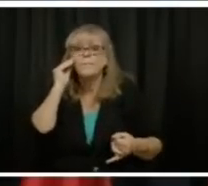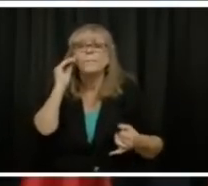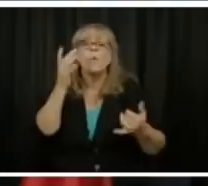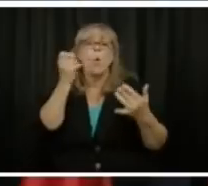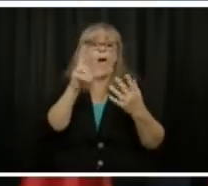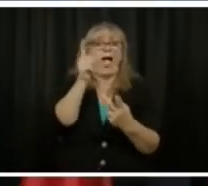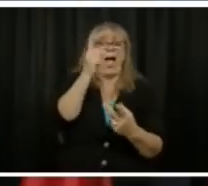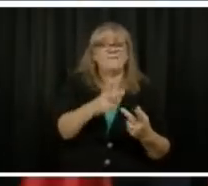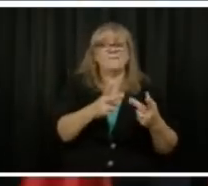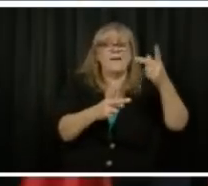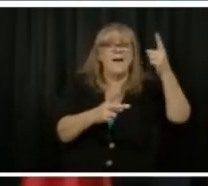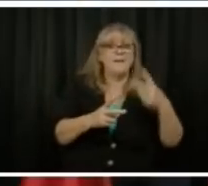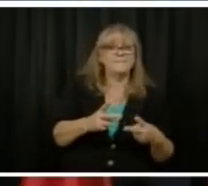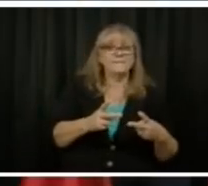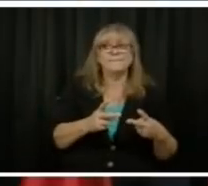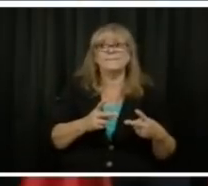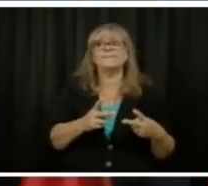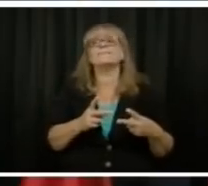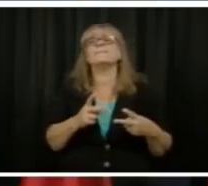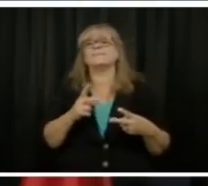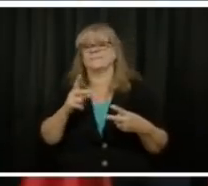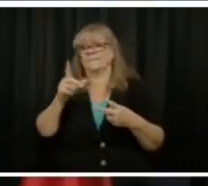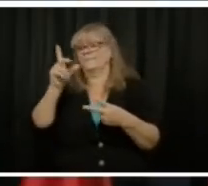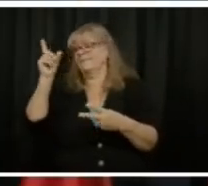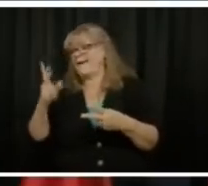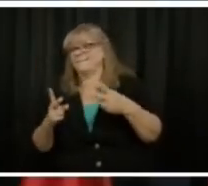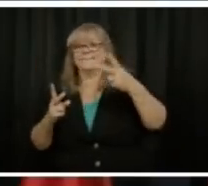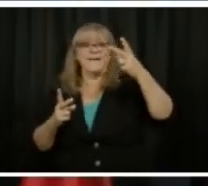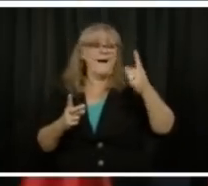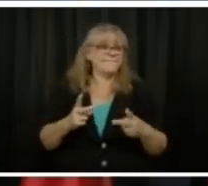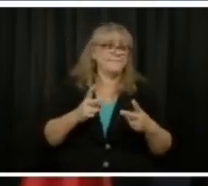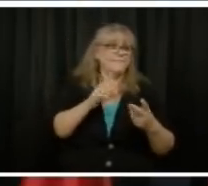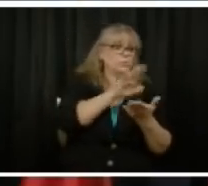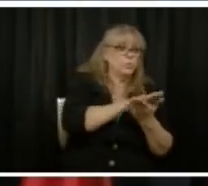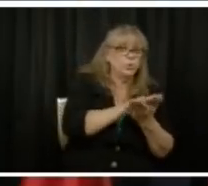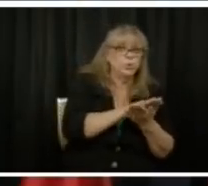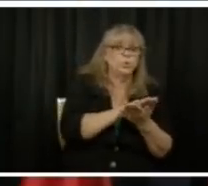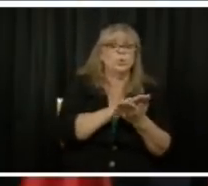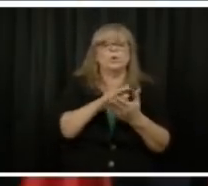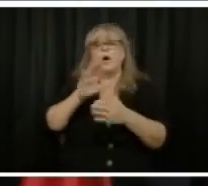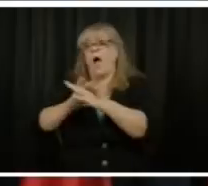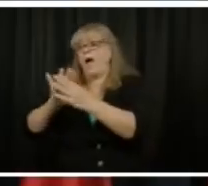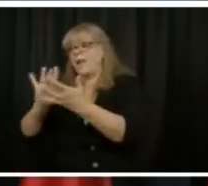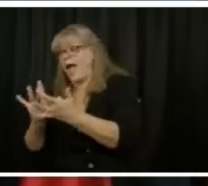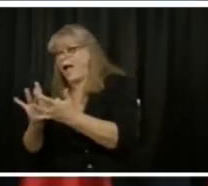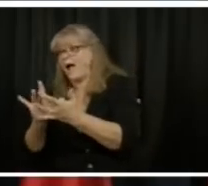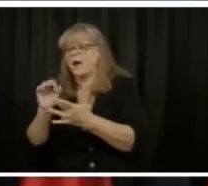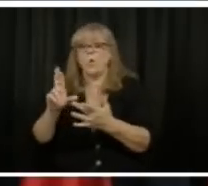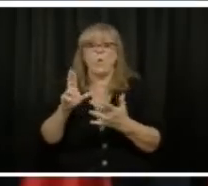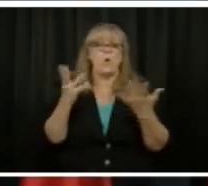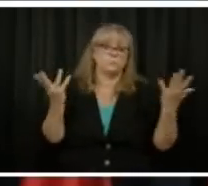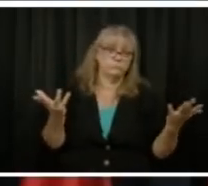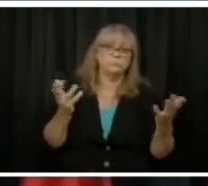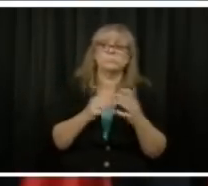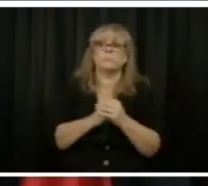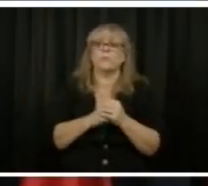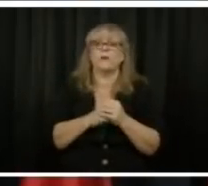day. But at the end of the day, this, like a lot of things in life, is a very individualized